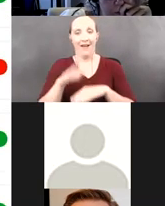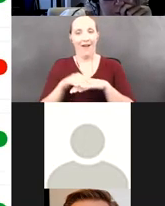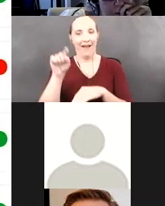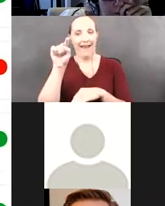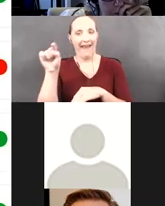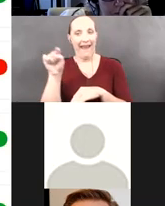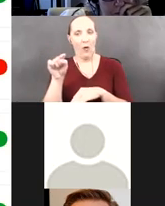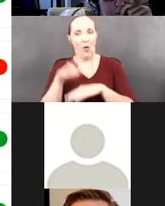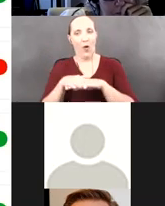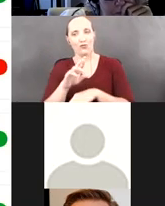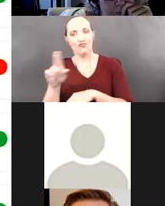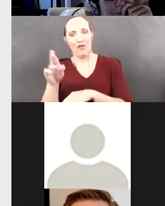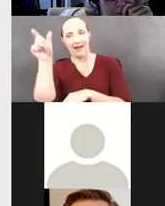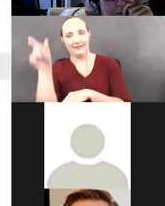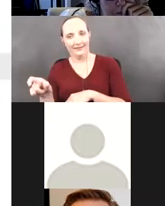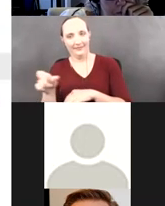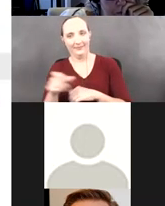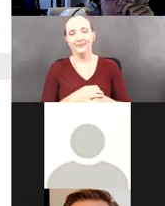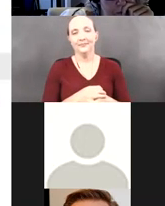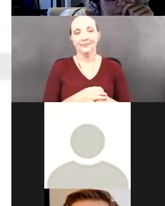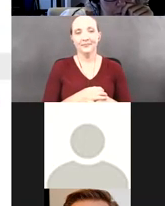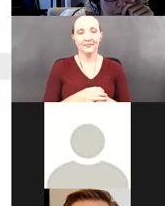haga clic right-hand en la side of the flechita a screen. su mano derecha.